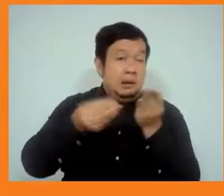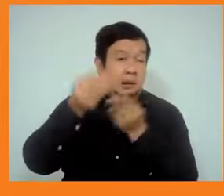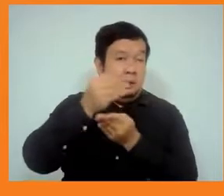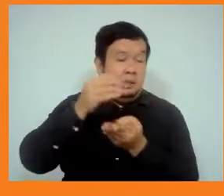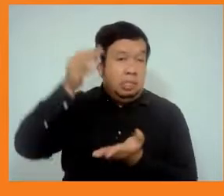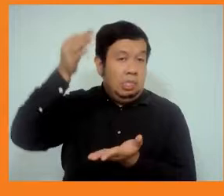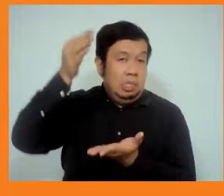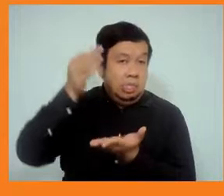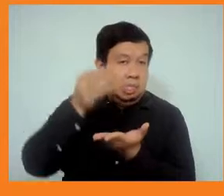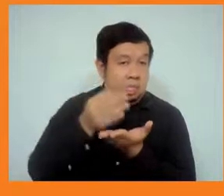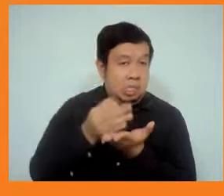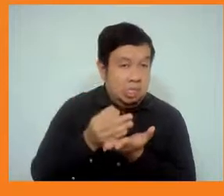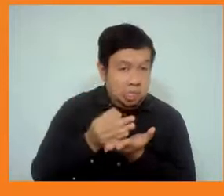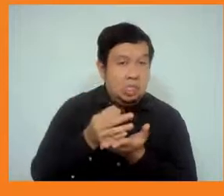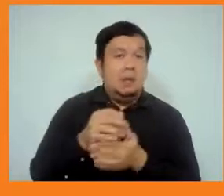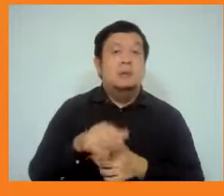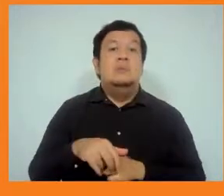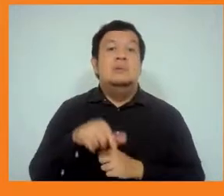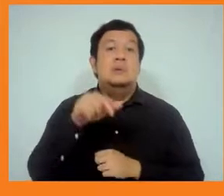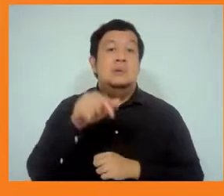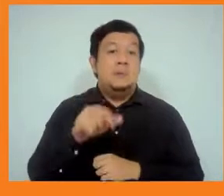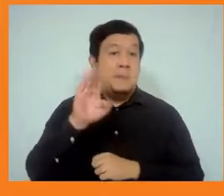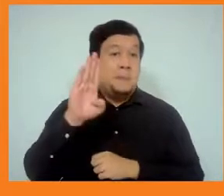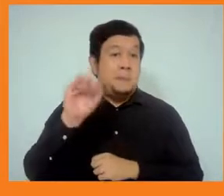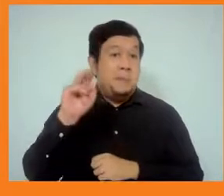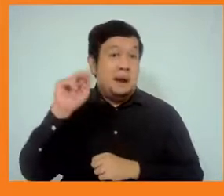$23 billion, about